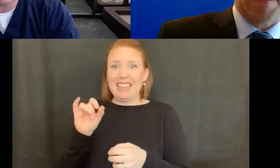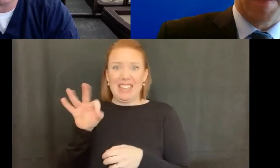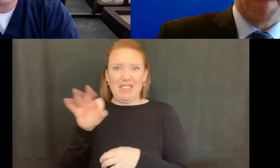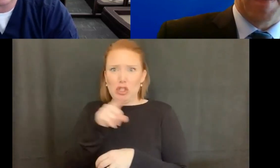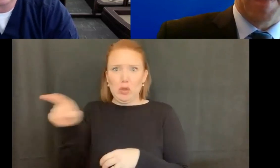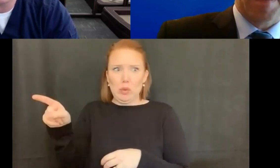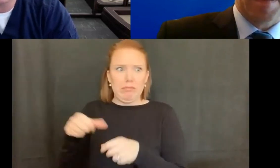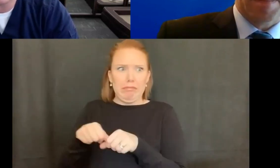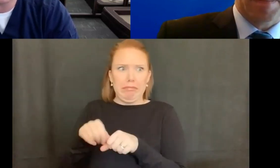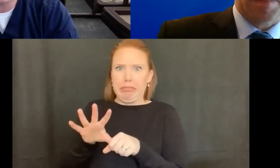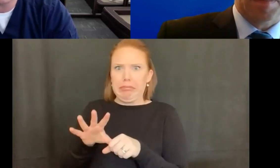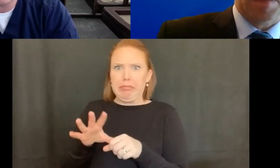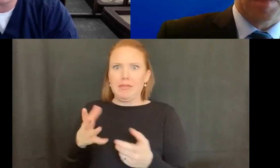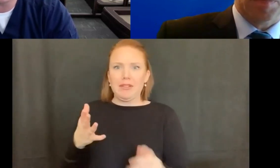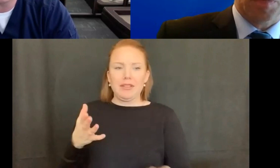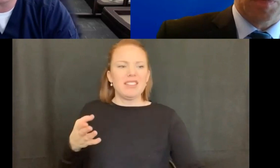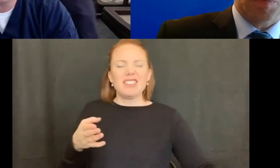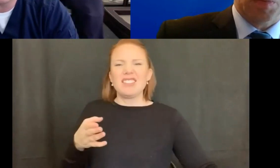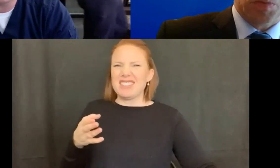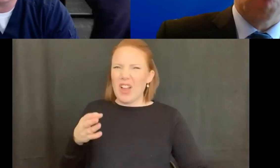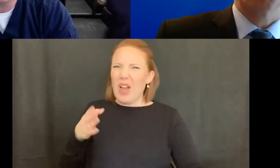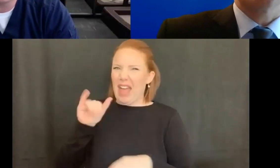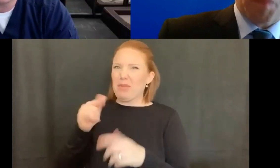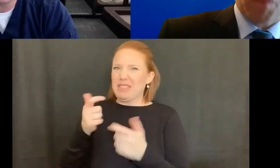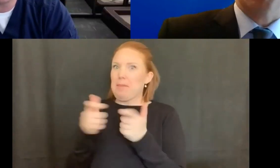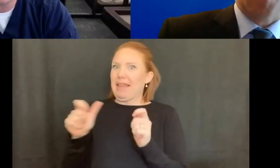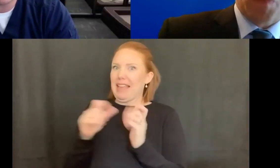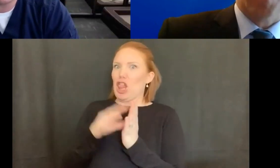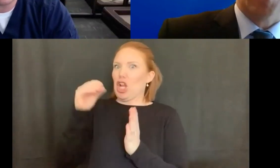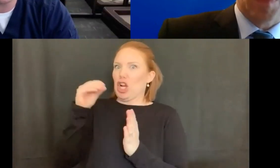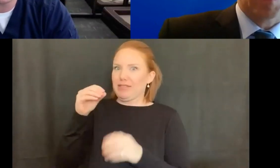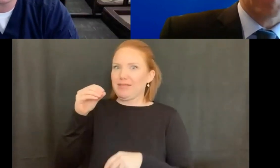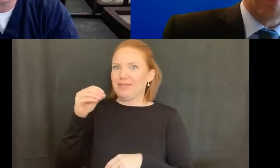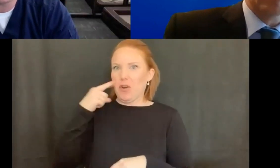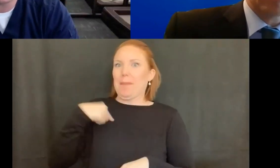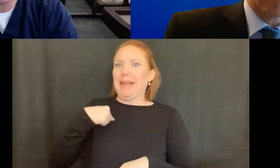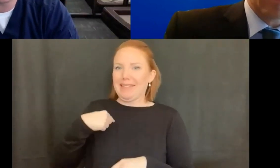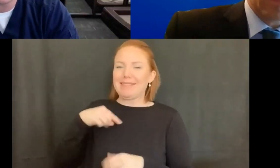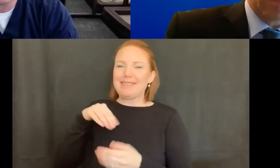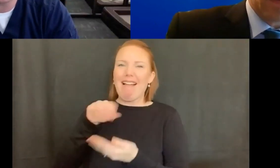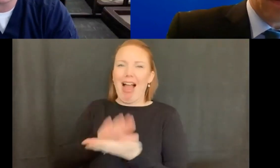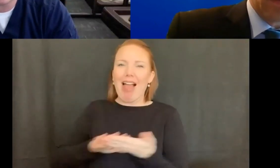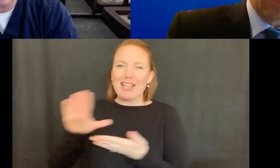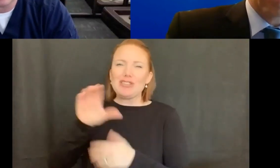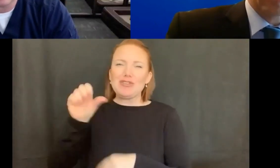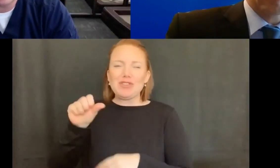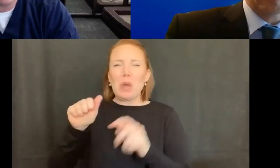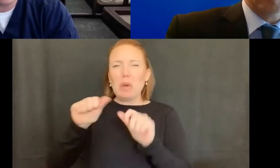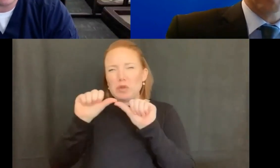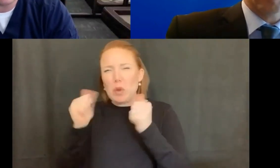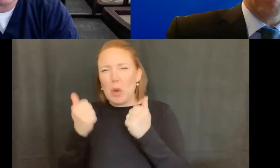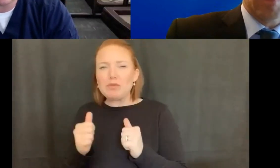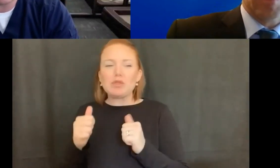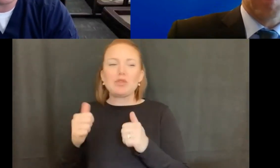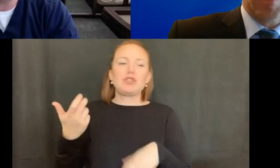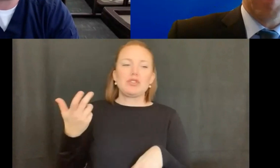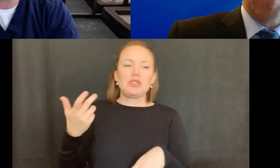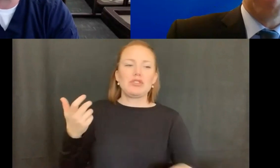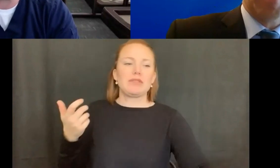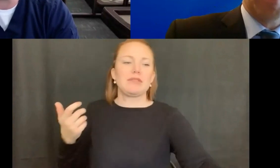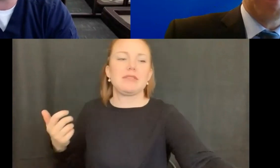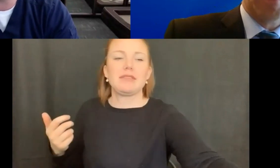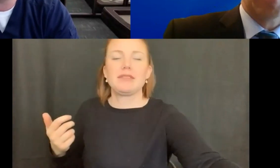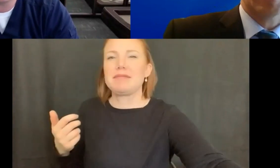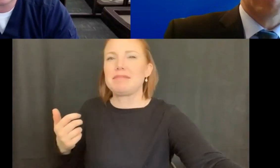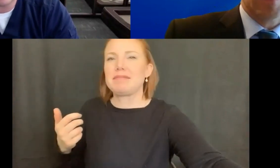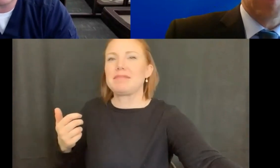before, that there was kind of a steep learning curve there. So yeah, an interest in sculpture or,